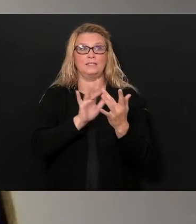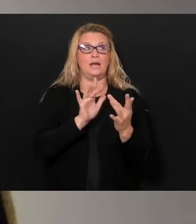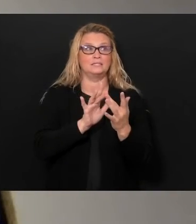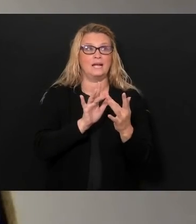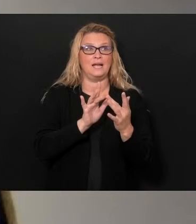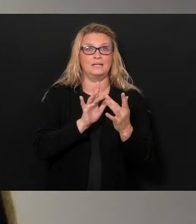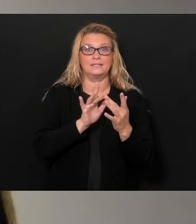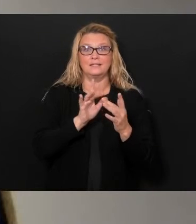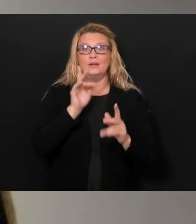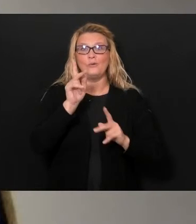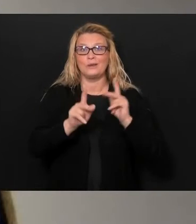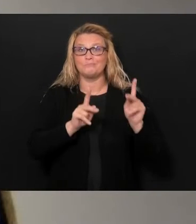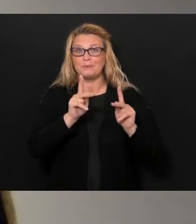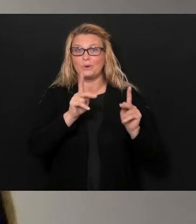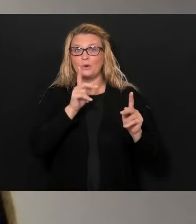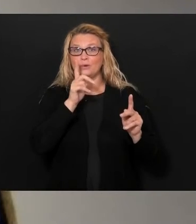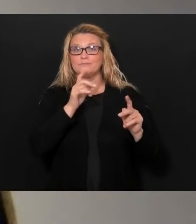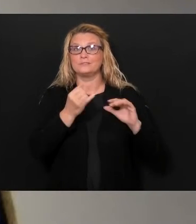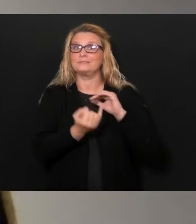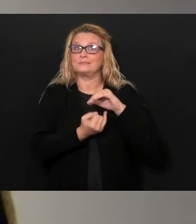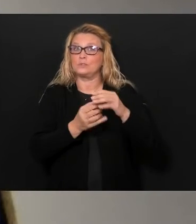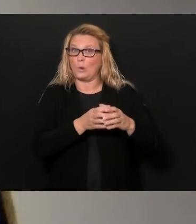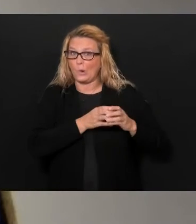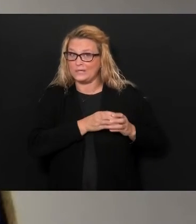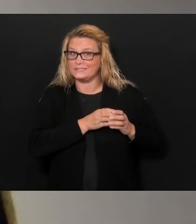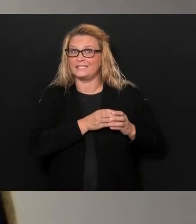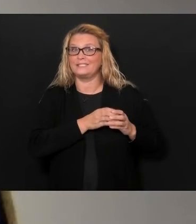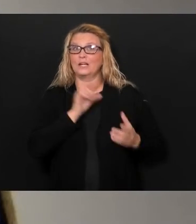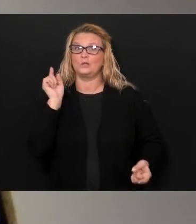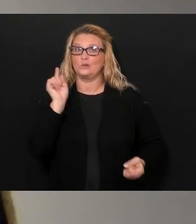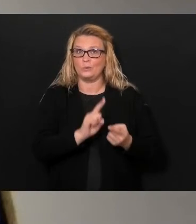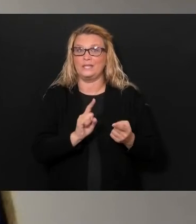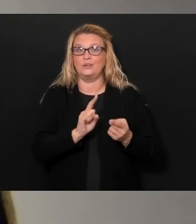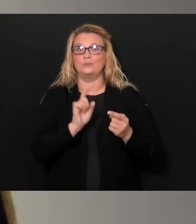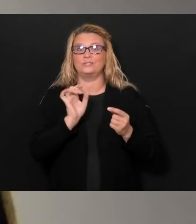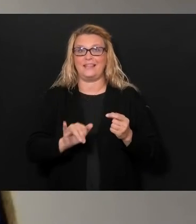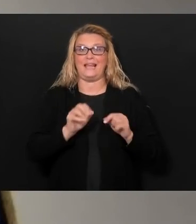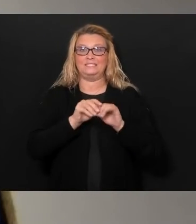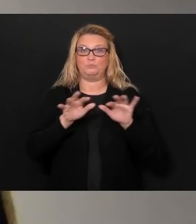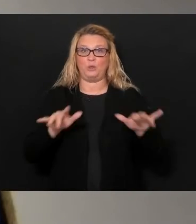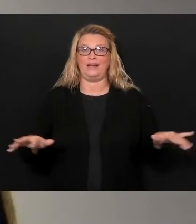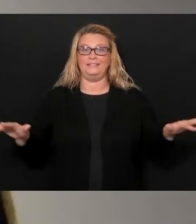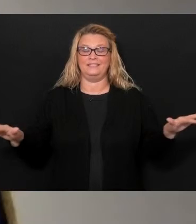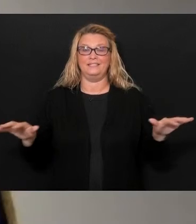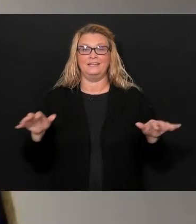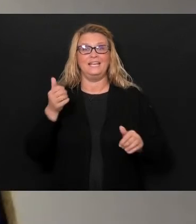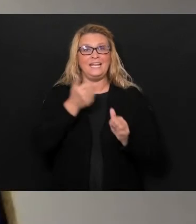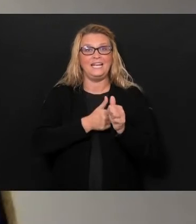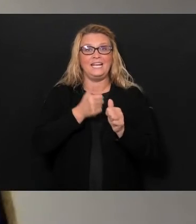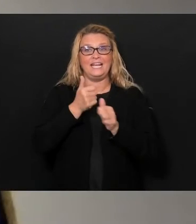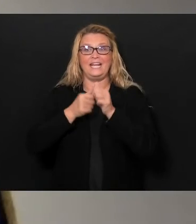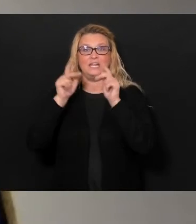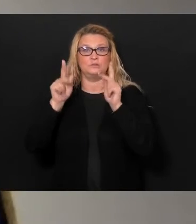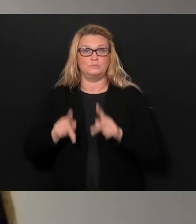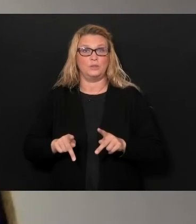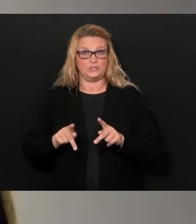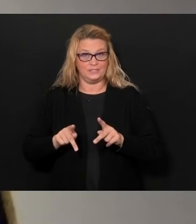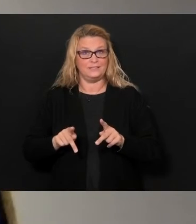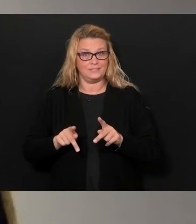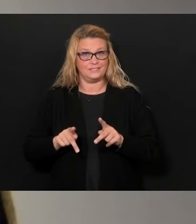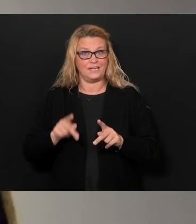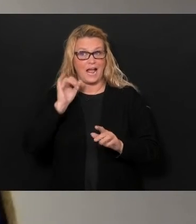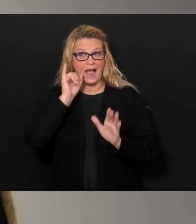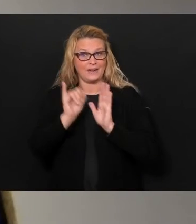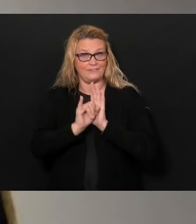positive self-quarantine to reduce that community spread. Every individual that we identify